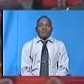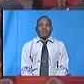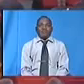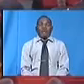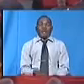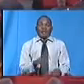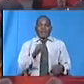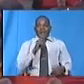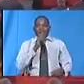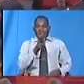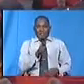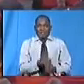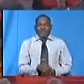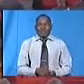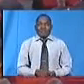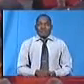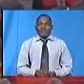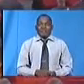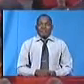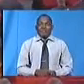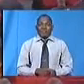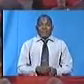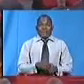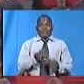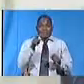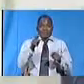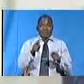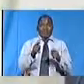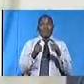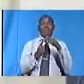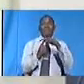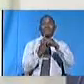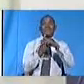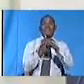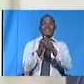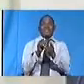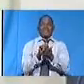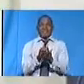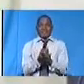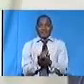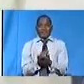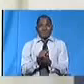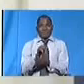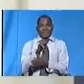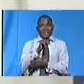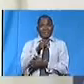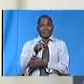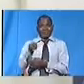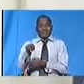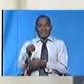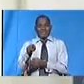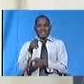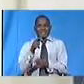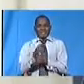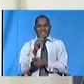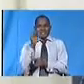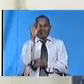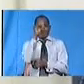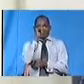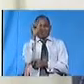In fact, it would appear that they just poured over paper